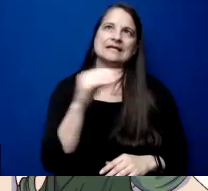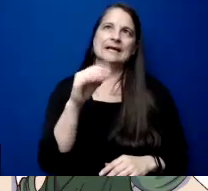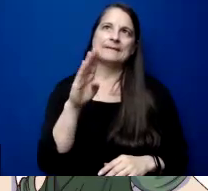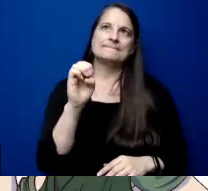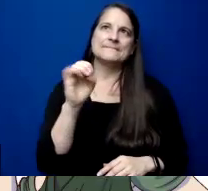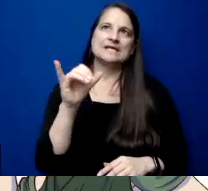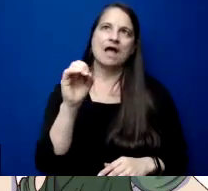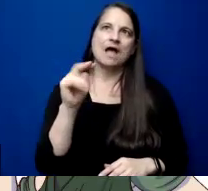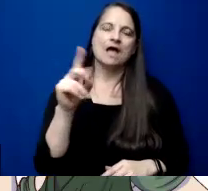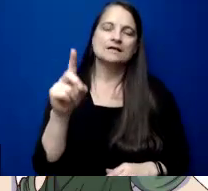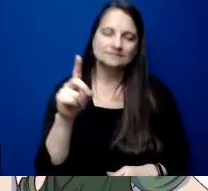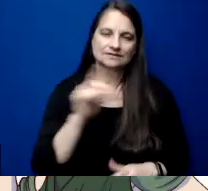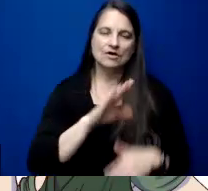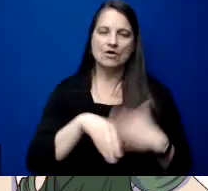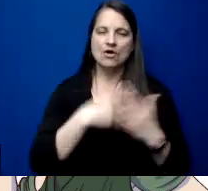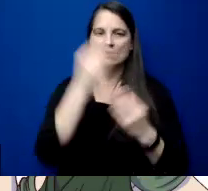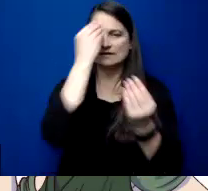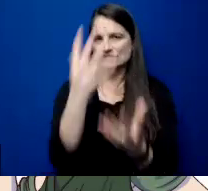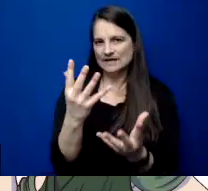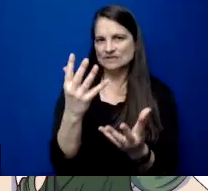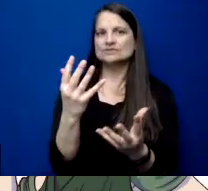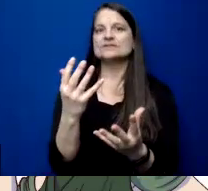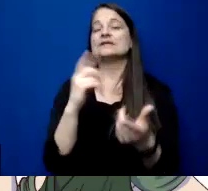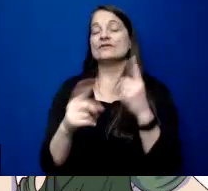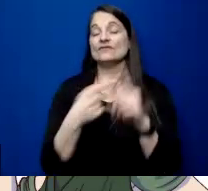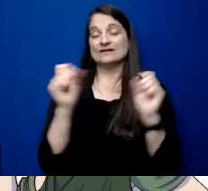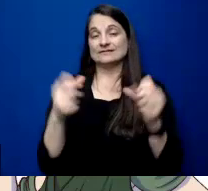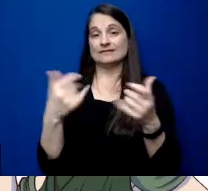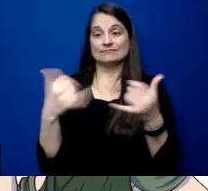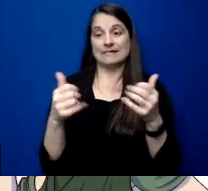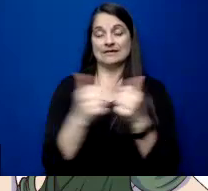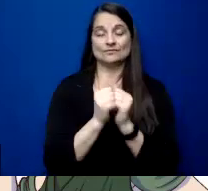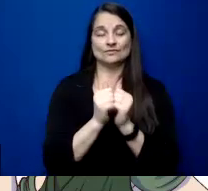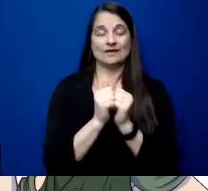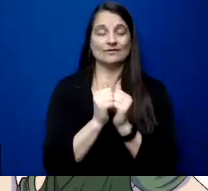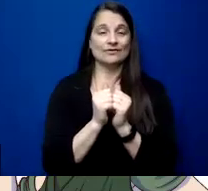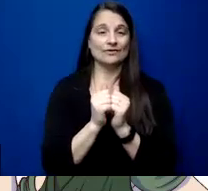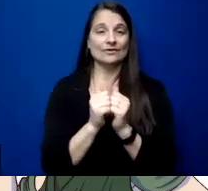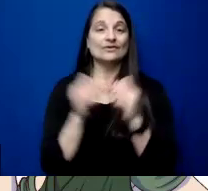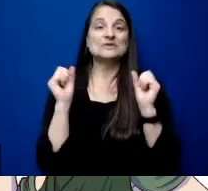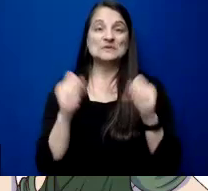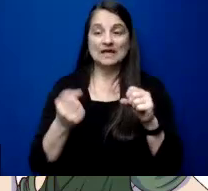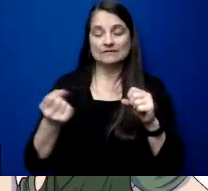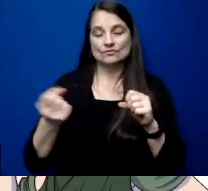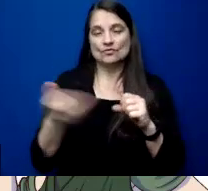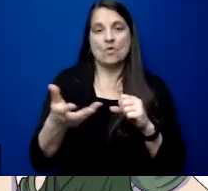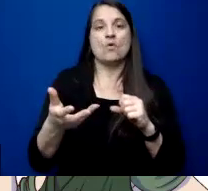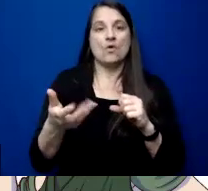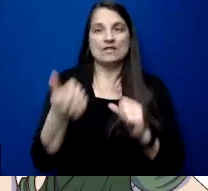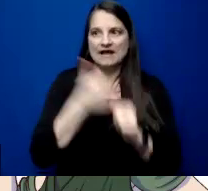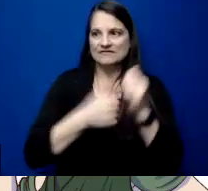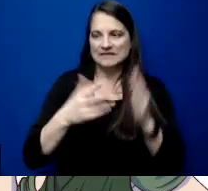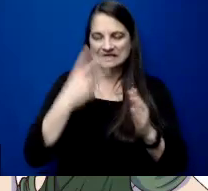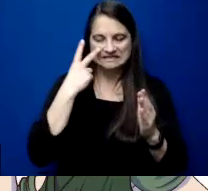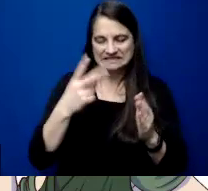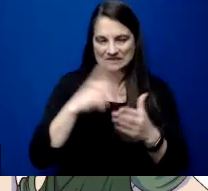your information and your friends can all play on there together. And you can even roll your dice on there and everyone can see what you've